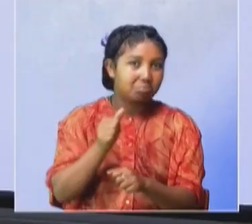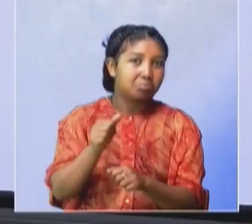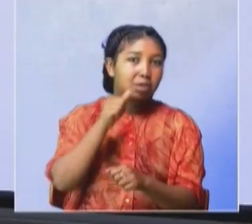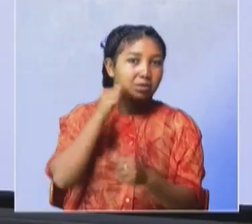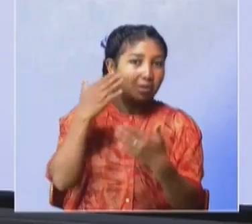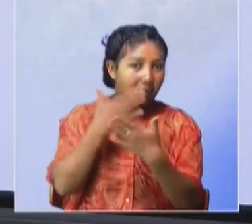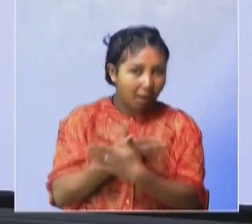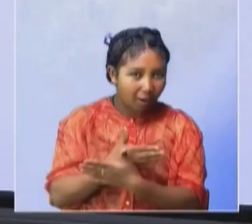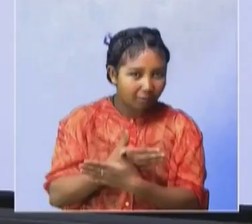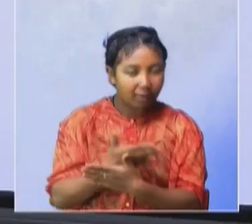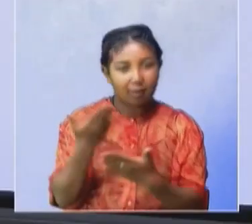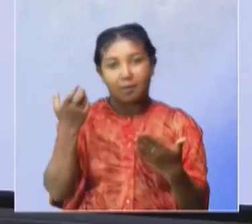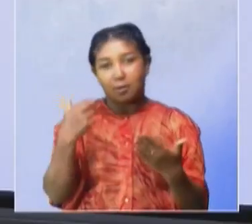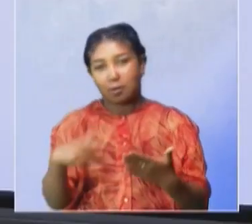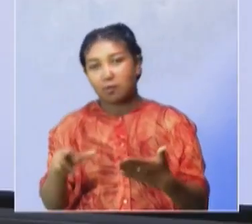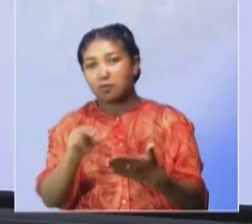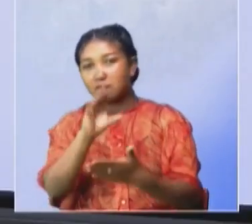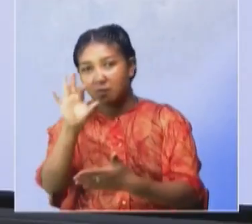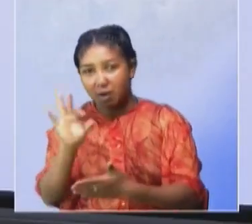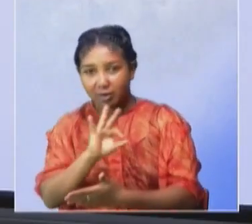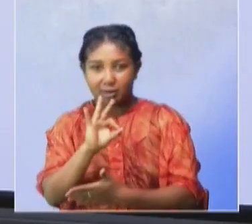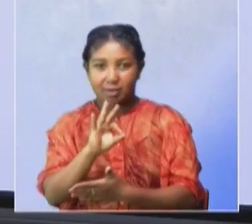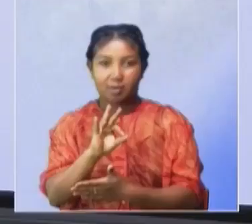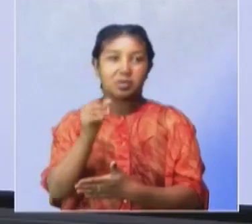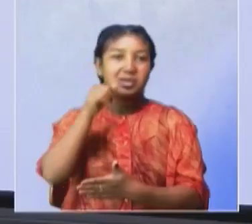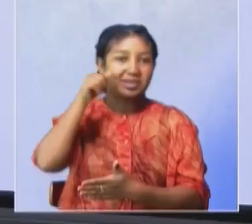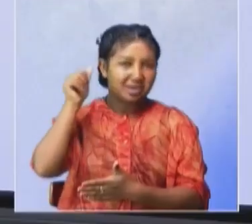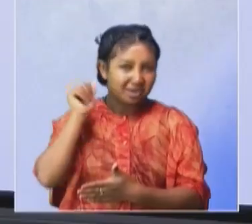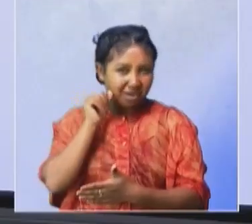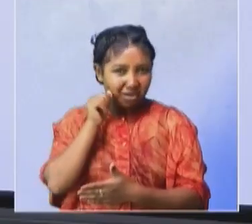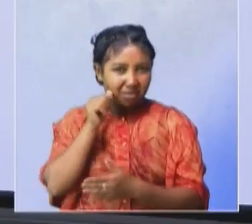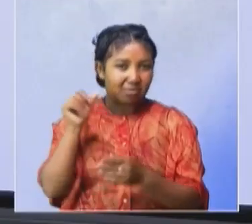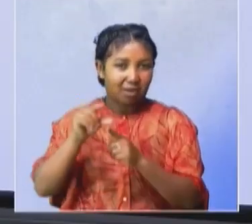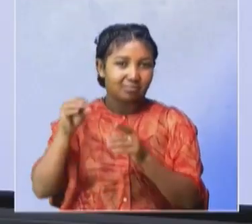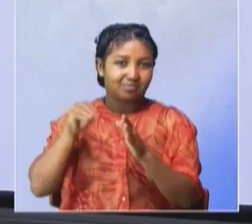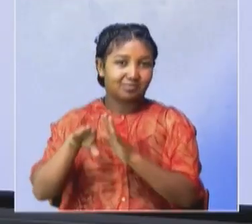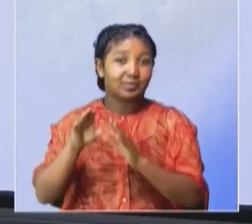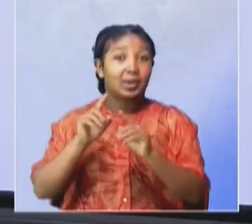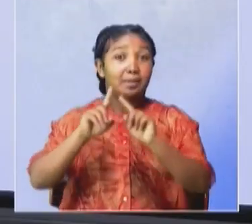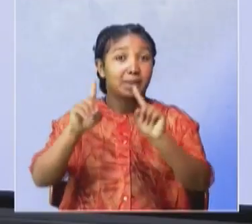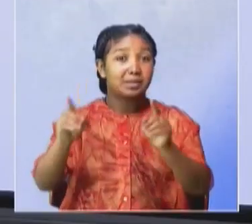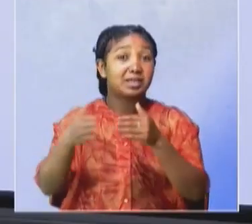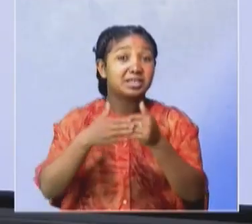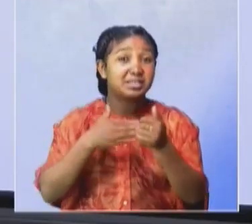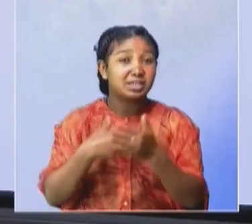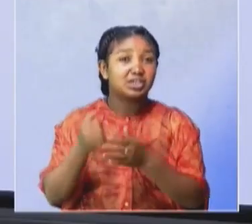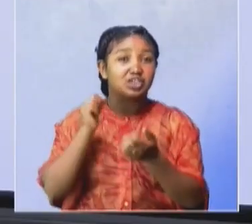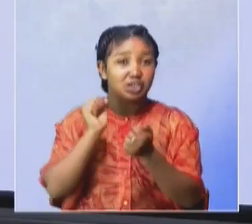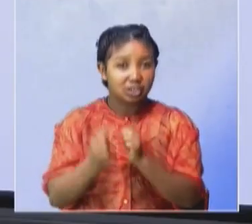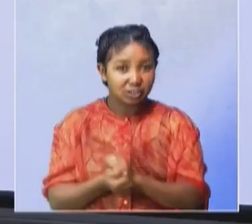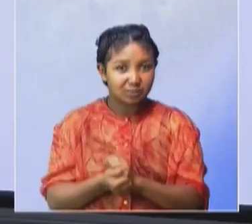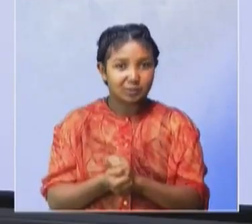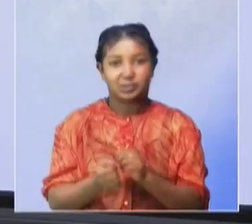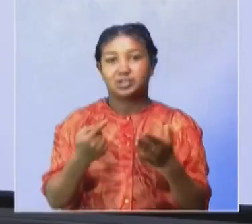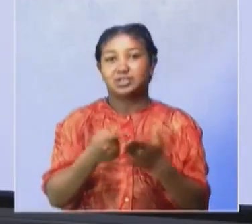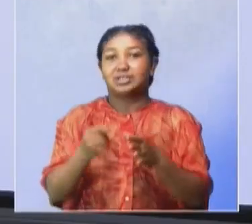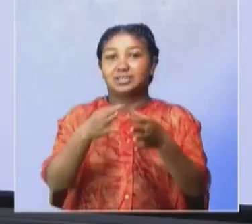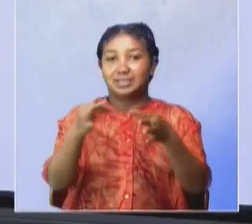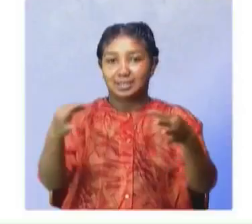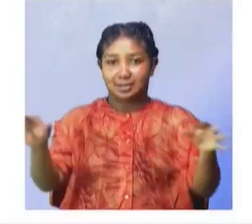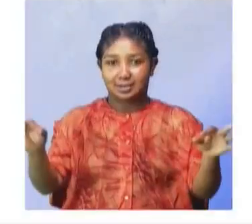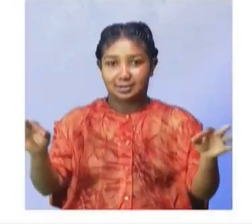last Friday, and also yesterday. We can say that. But easily we can change this